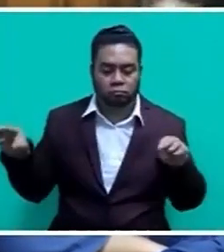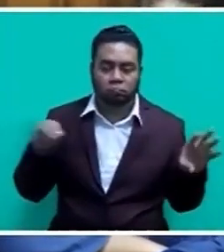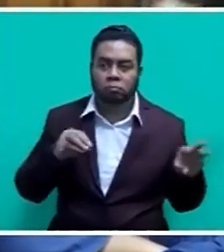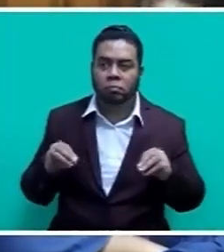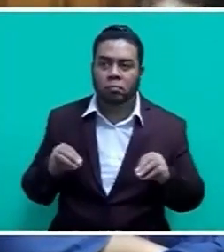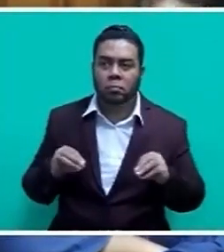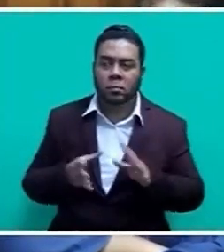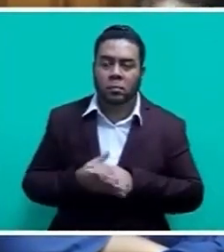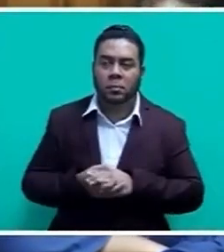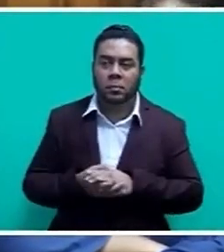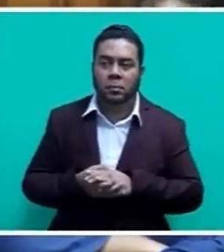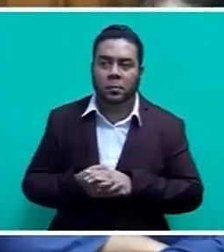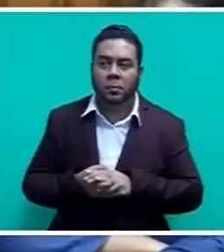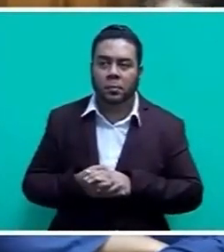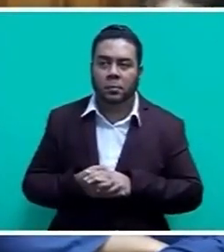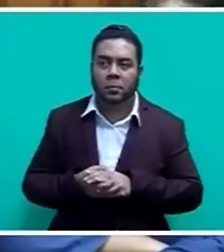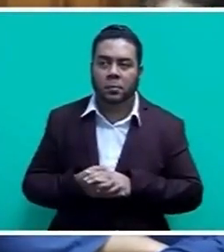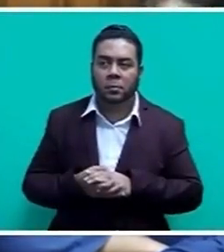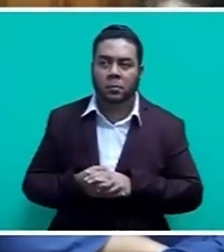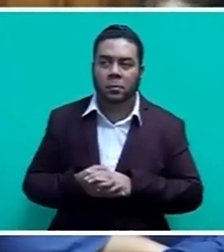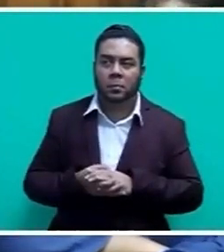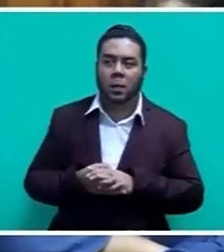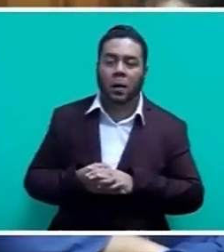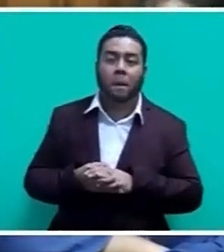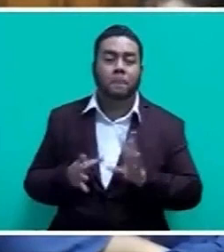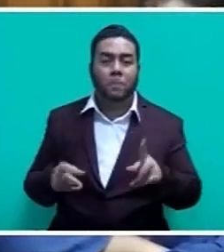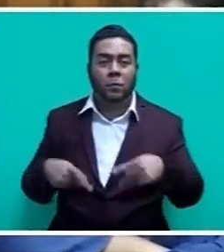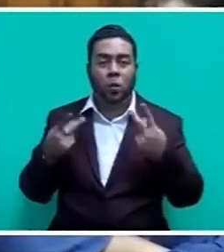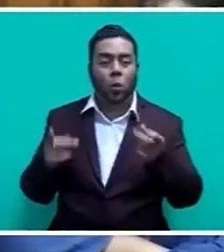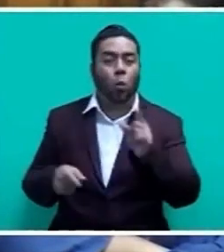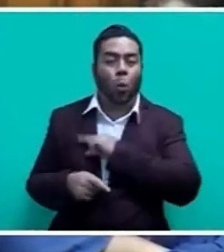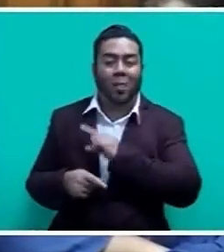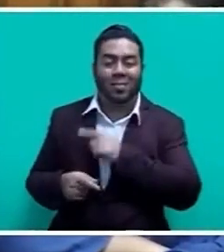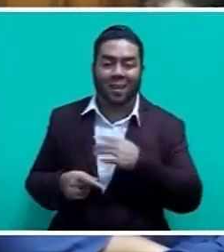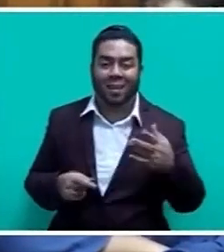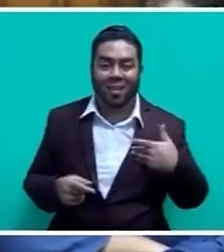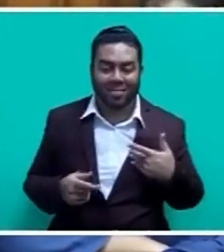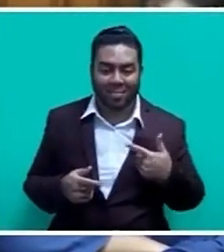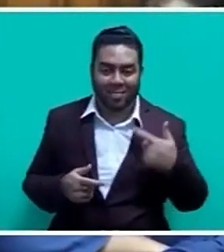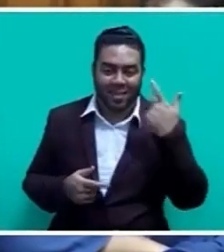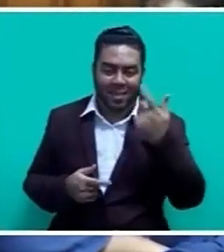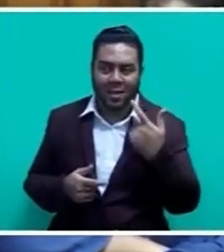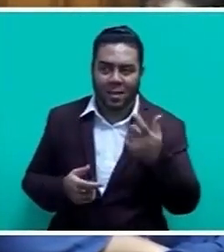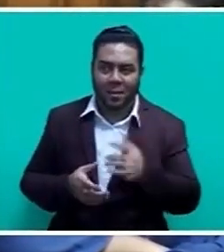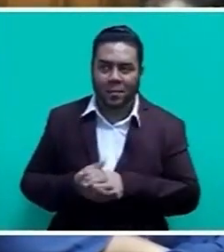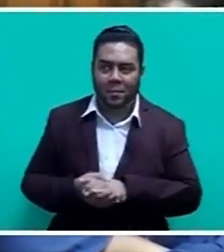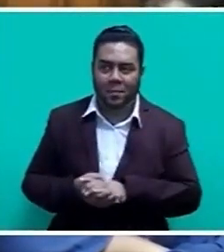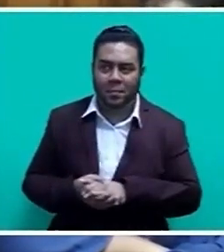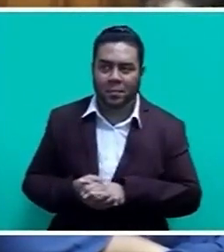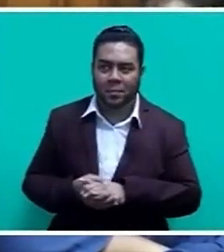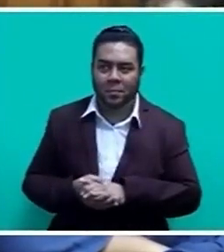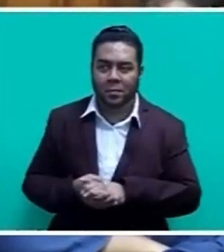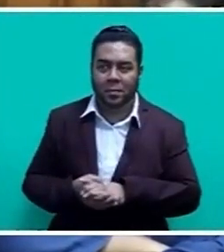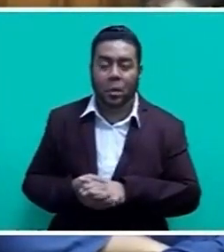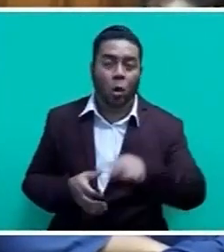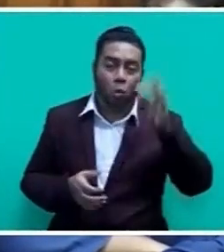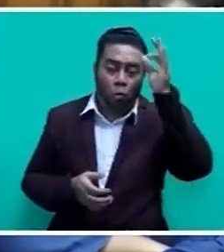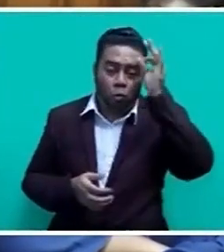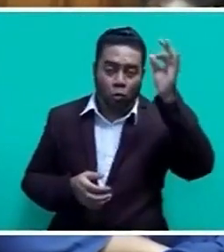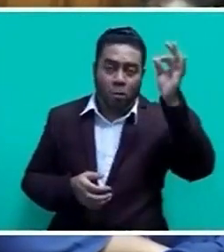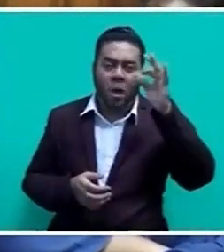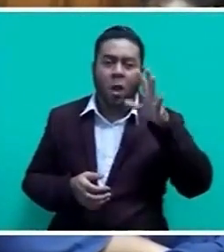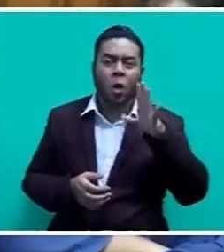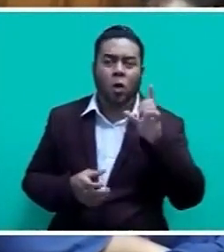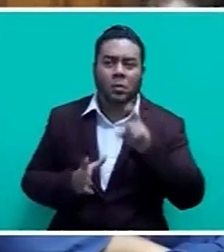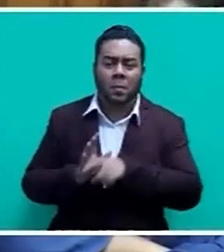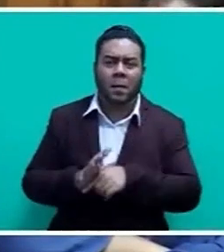health centres, thus affecting the provision of quality health care in these facilities. Rotuma Hospital cost the